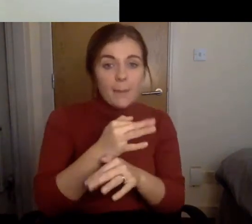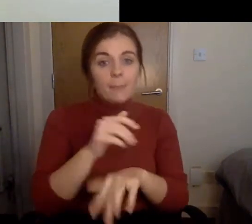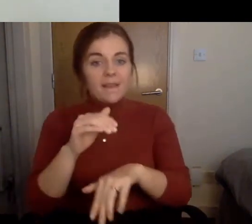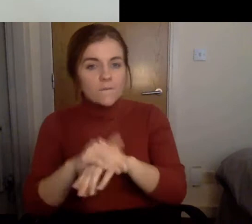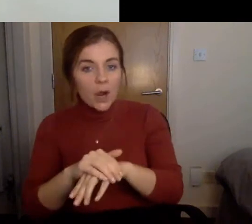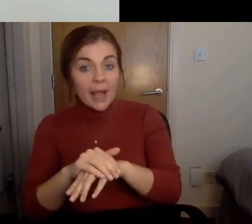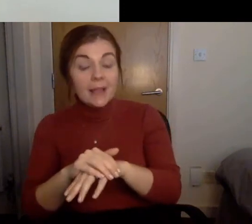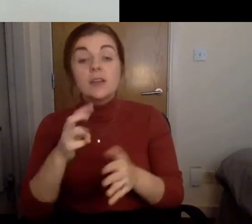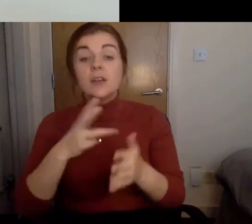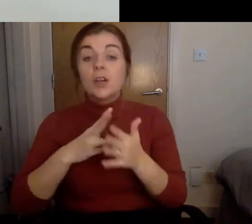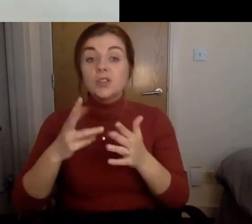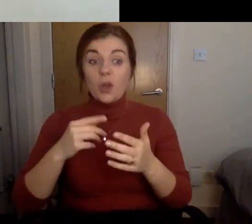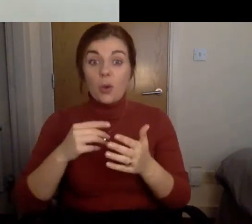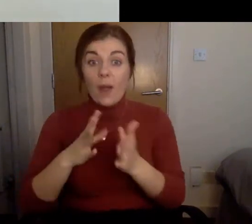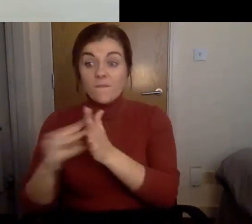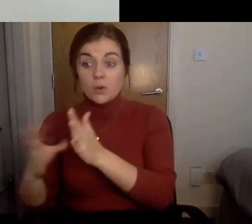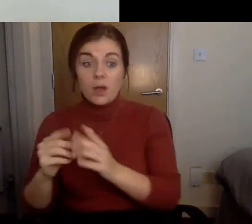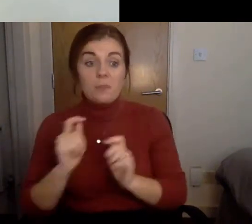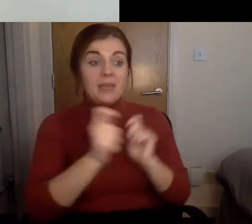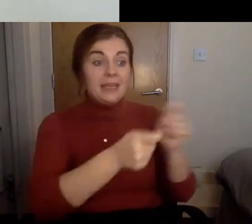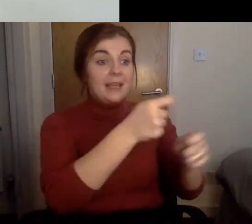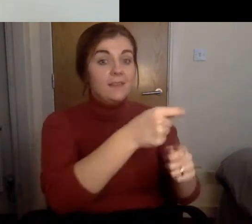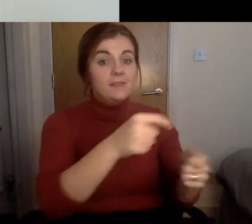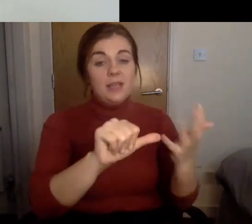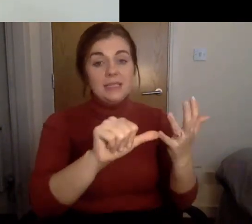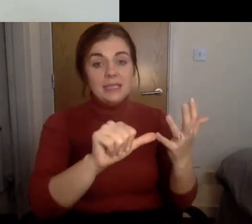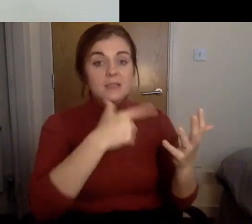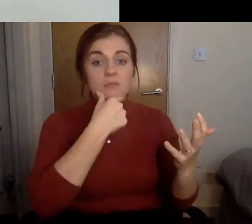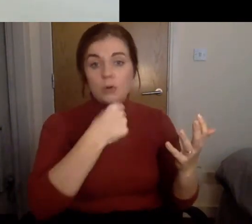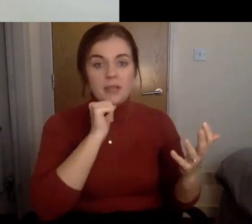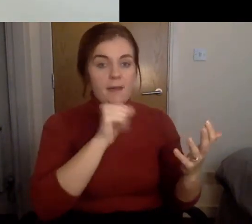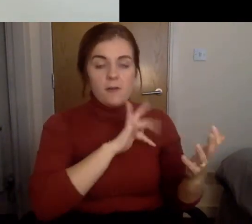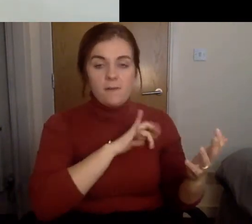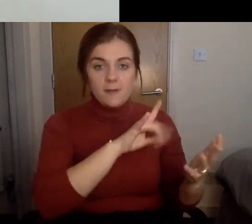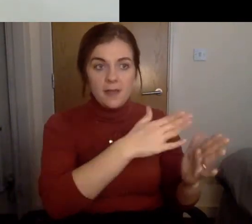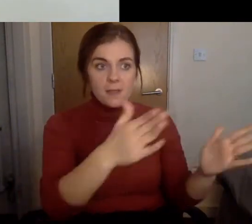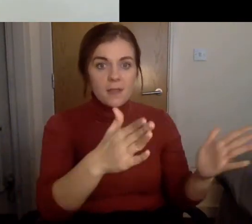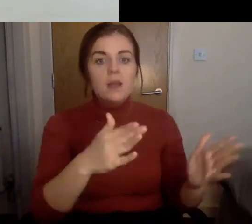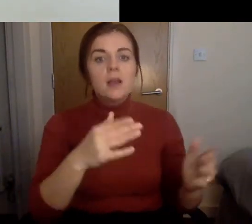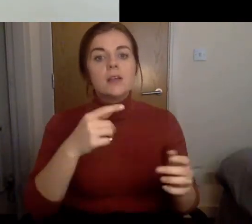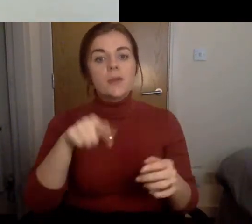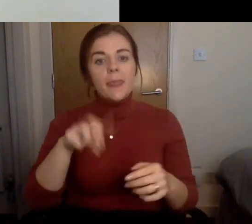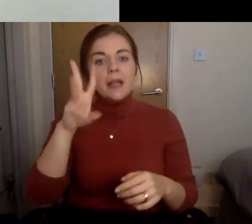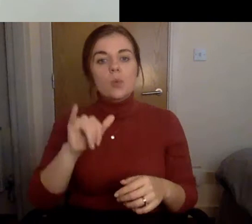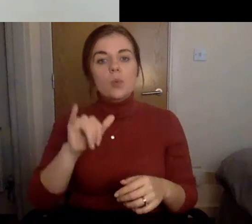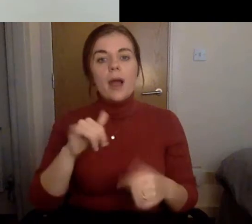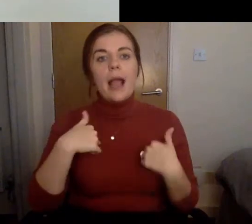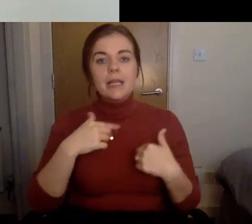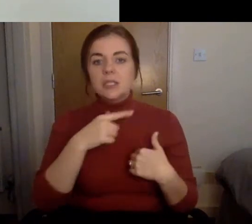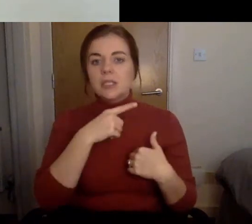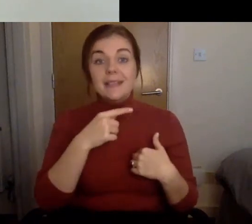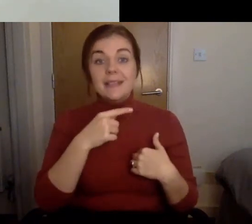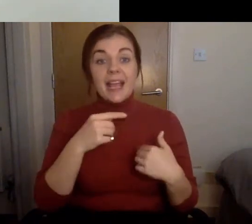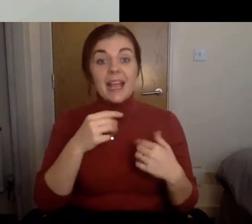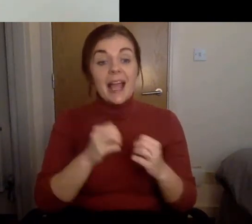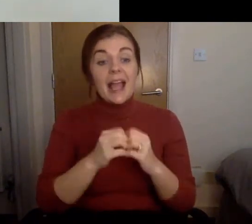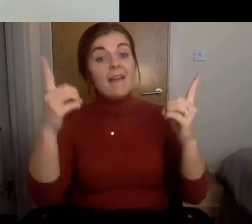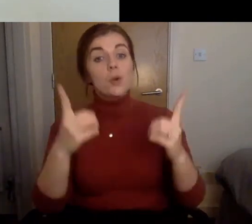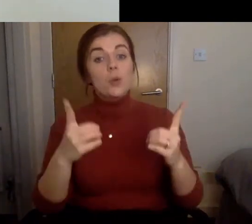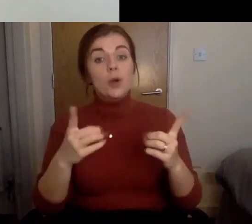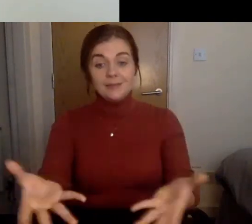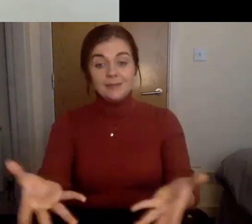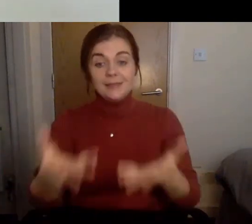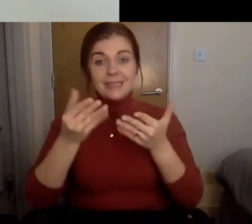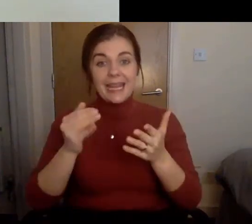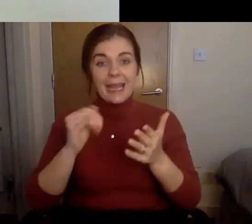that, so when I introduce that, I'd say, okay, we'll take out our journals. So I don't specify that it's a confirmation journal, and we all take out our